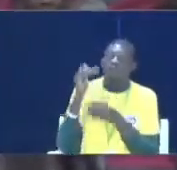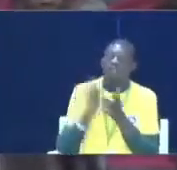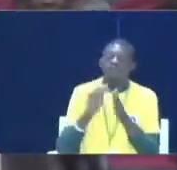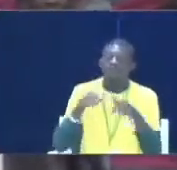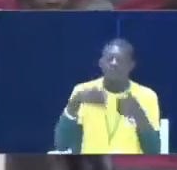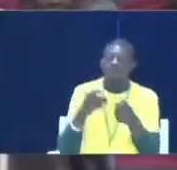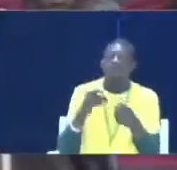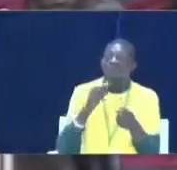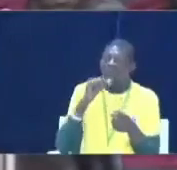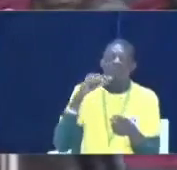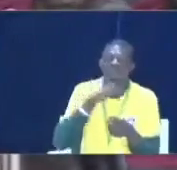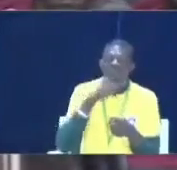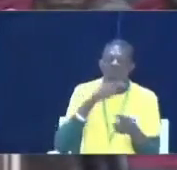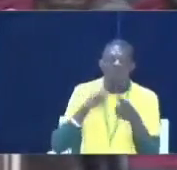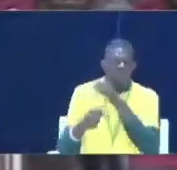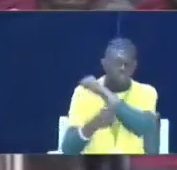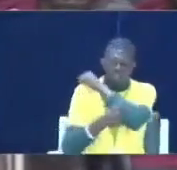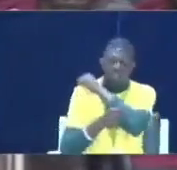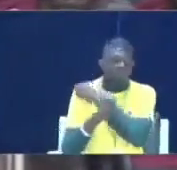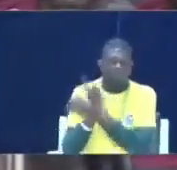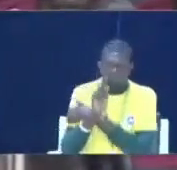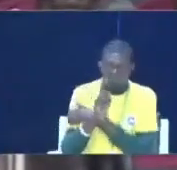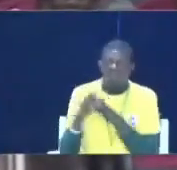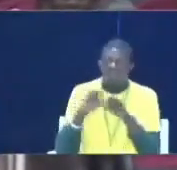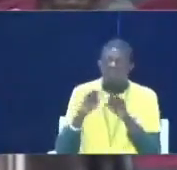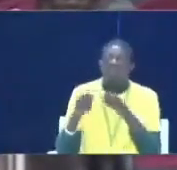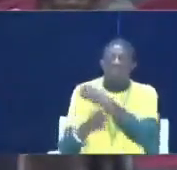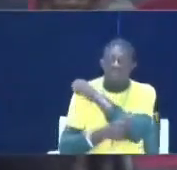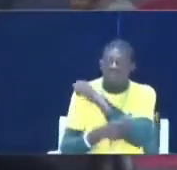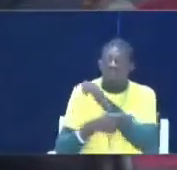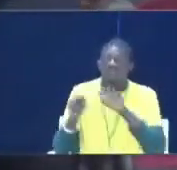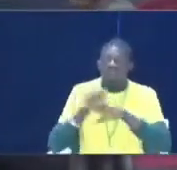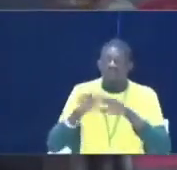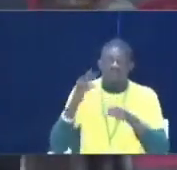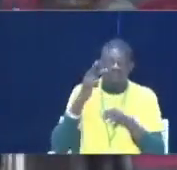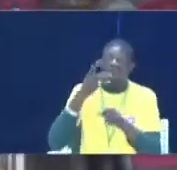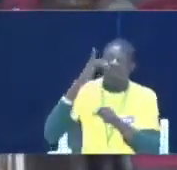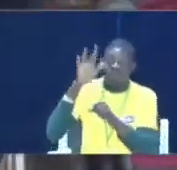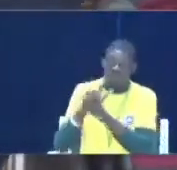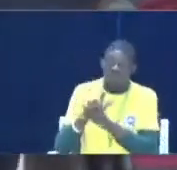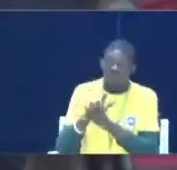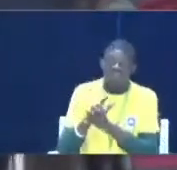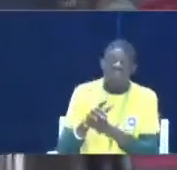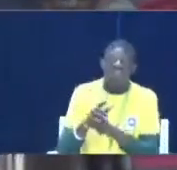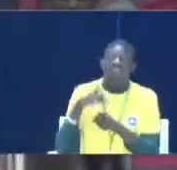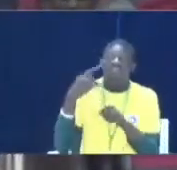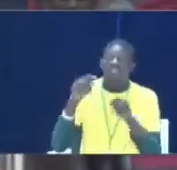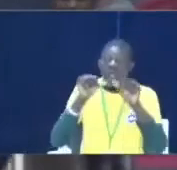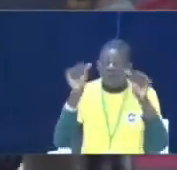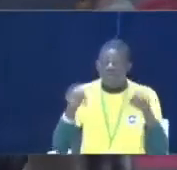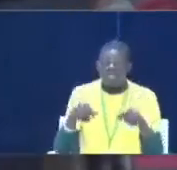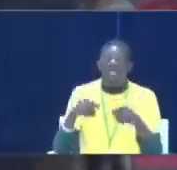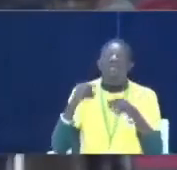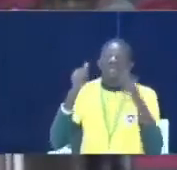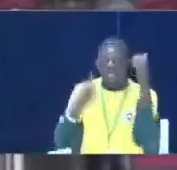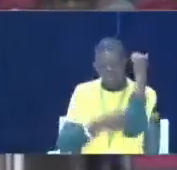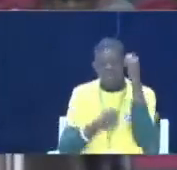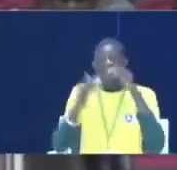didn't lie to Abraham. Even if Abraham didn't see the promise, the altar Abraham built,